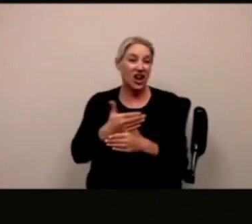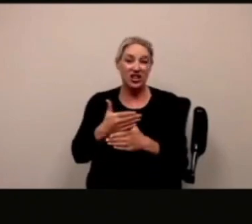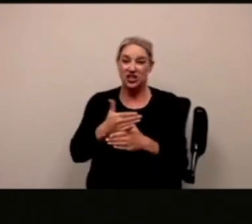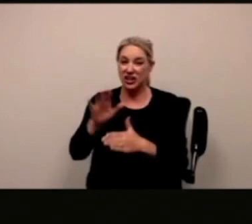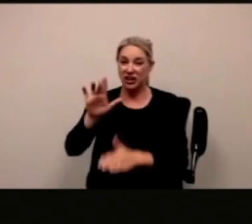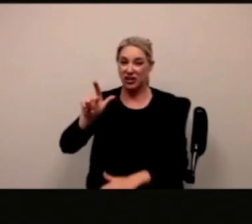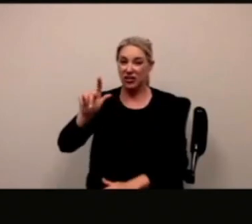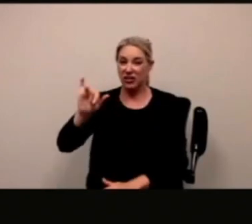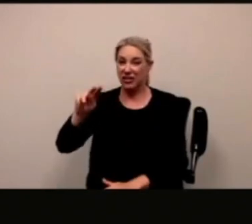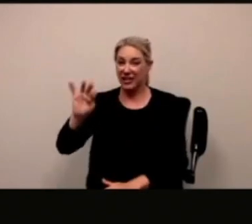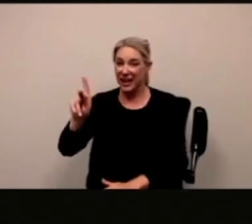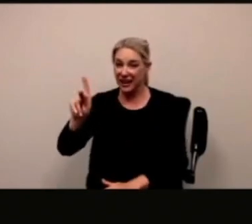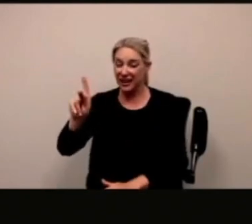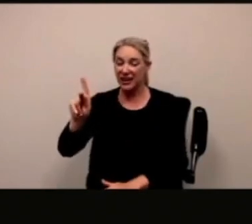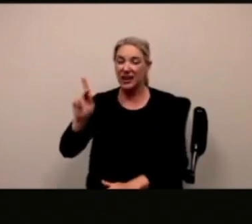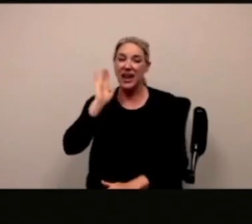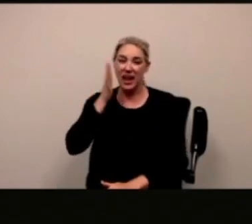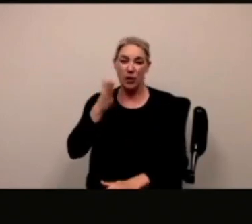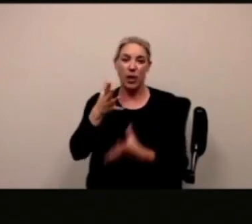away anyway.